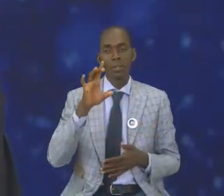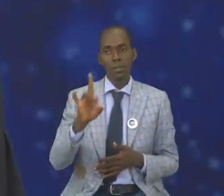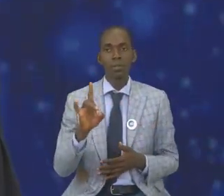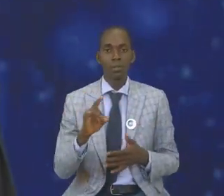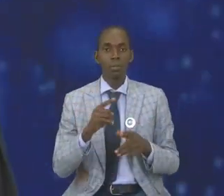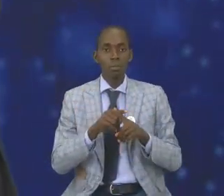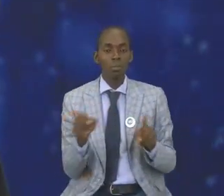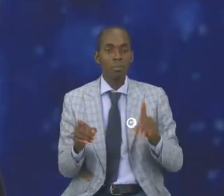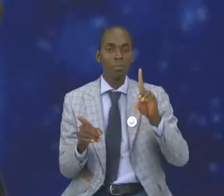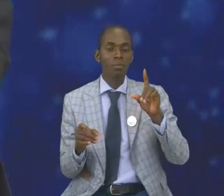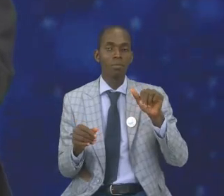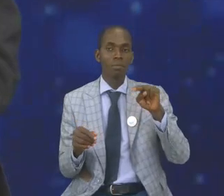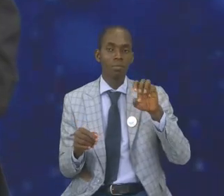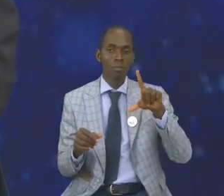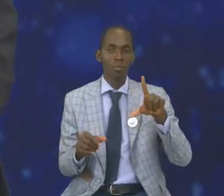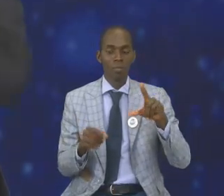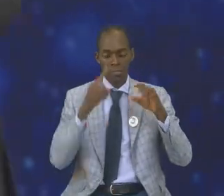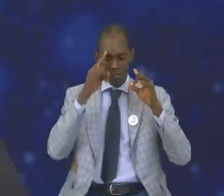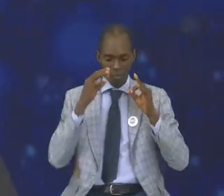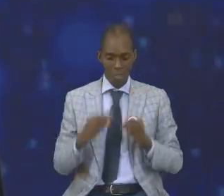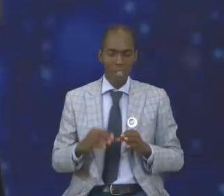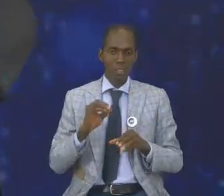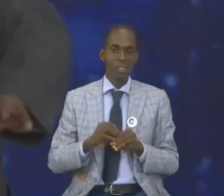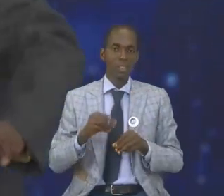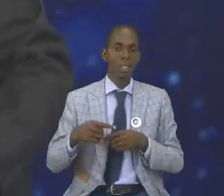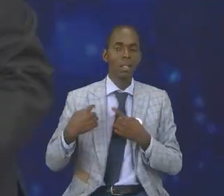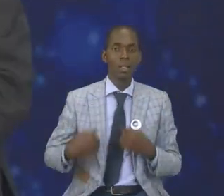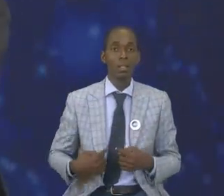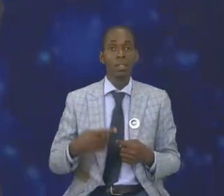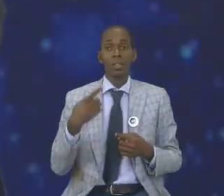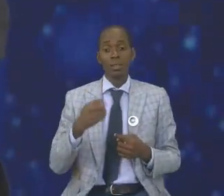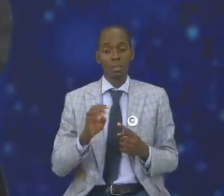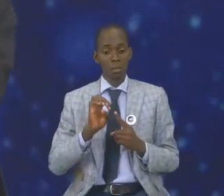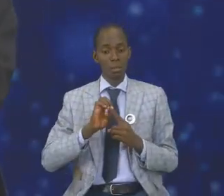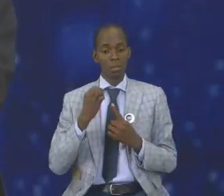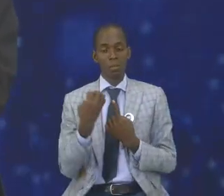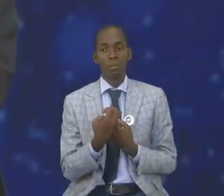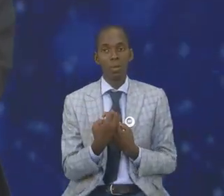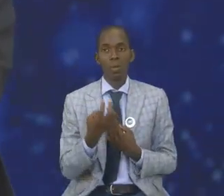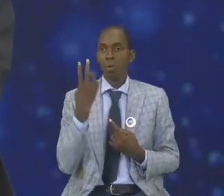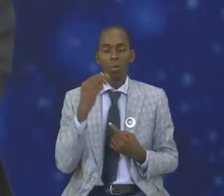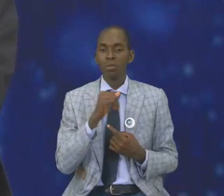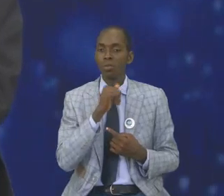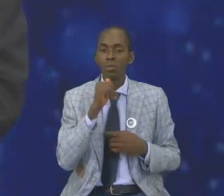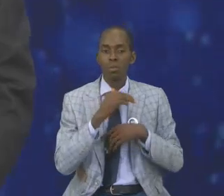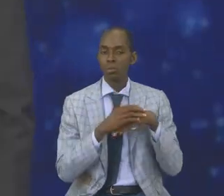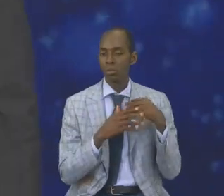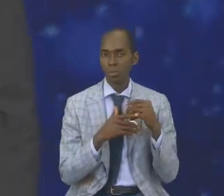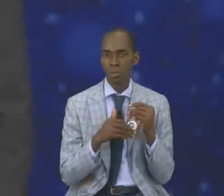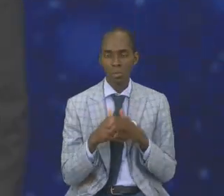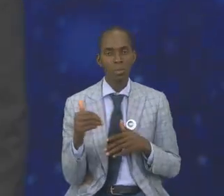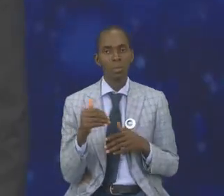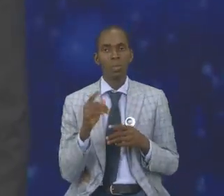But Daniel purposed in his heart. The environment was not conducive